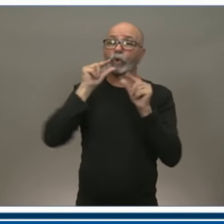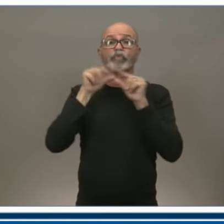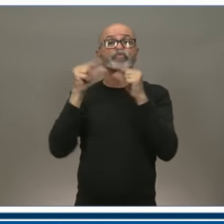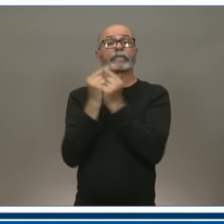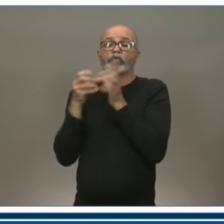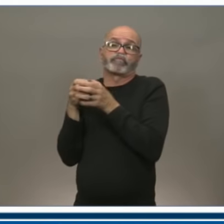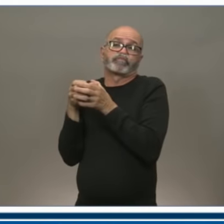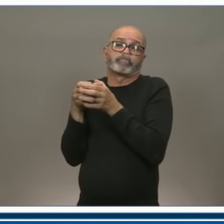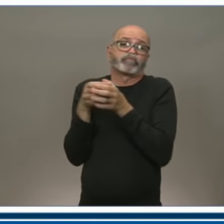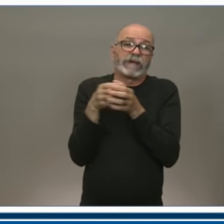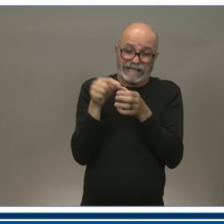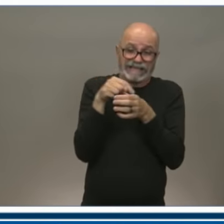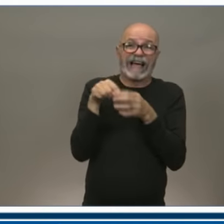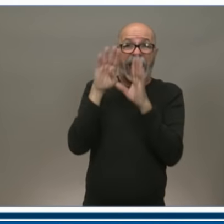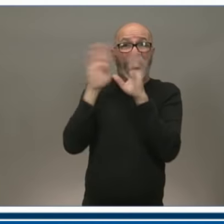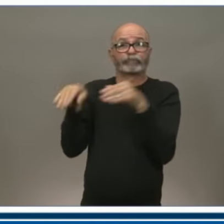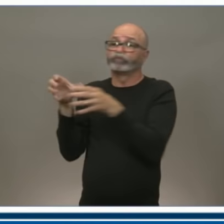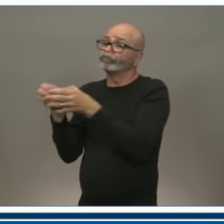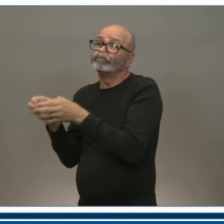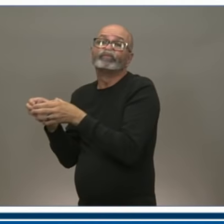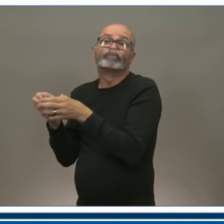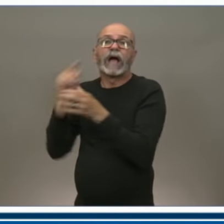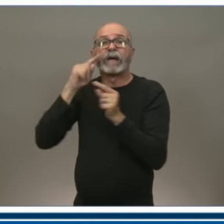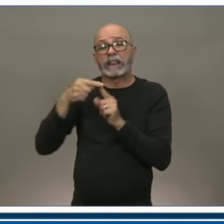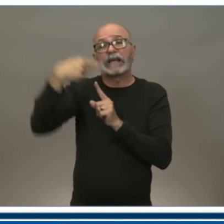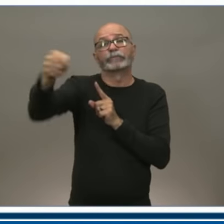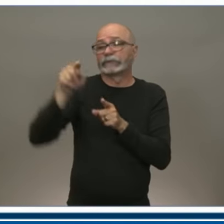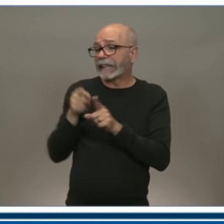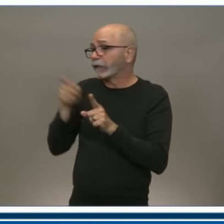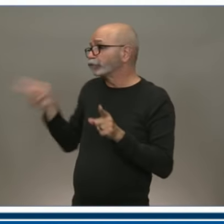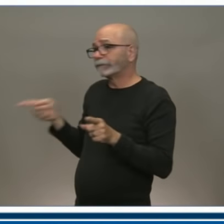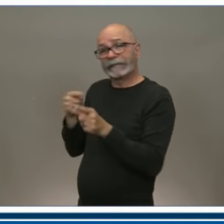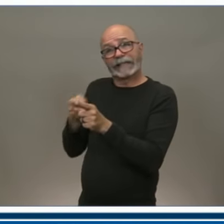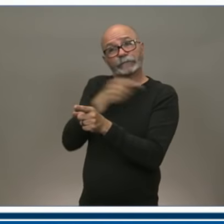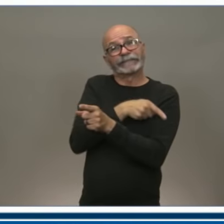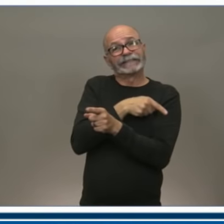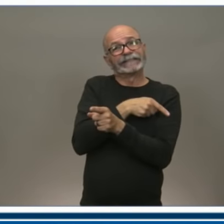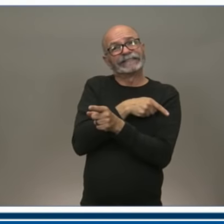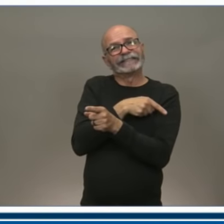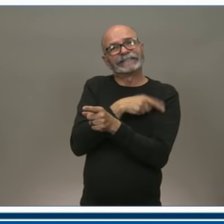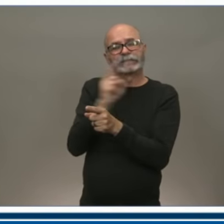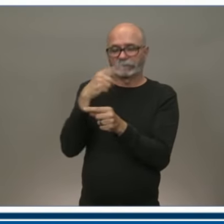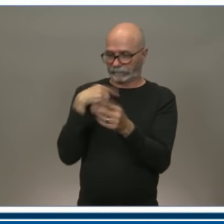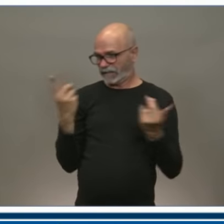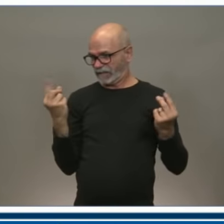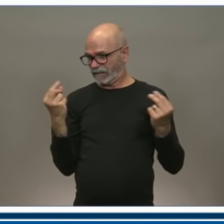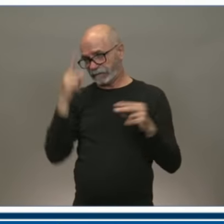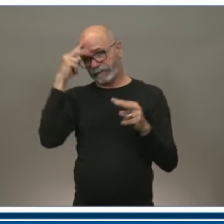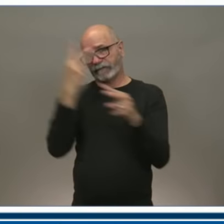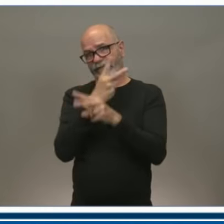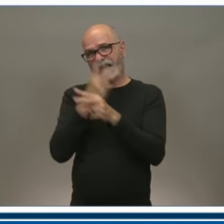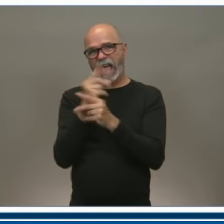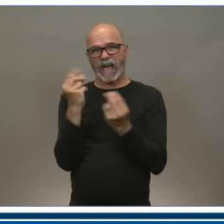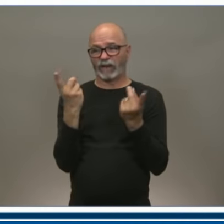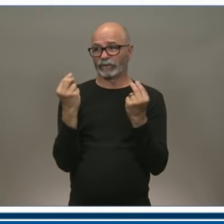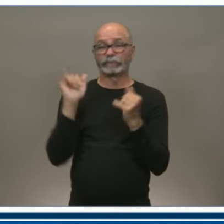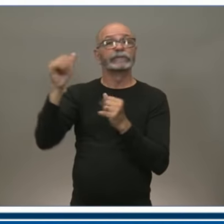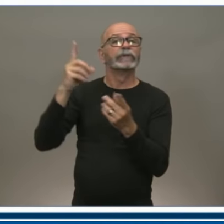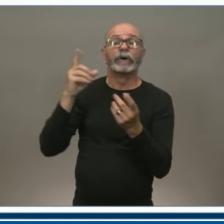separate. It's their responsibility to figure out how they run their business or their operation, but stick within the public health